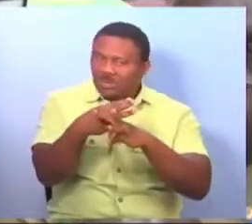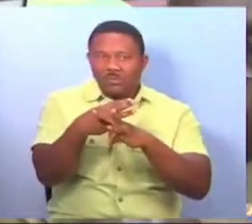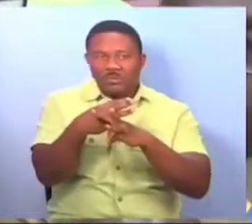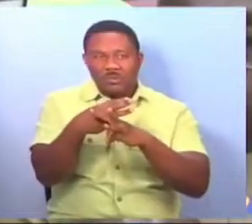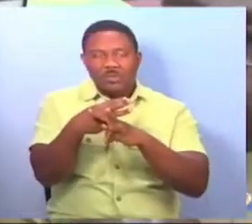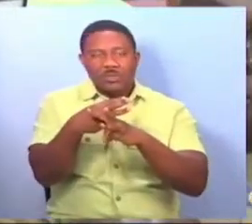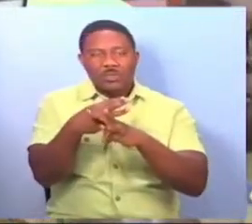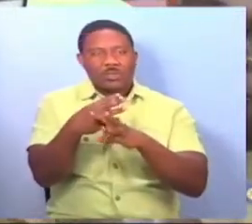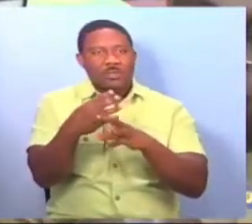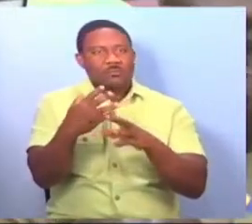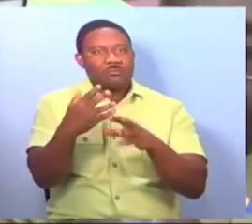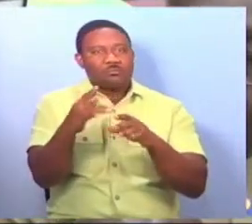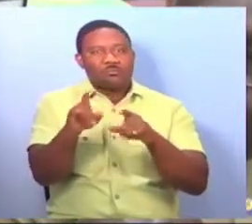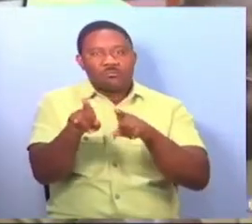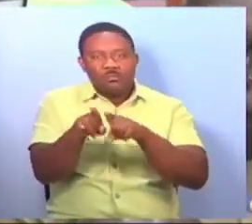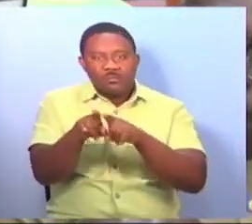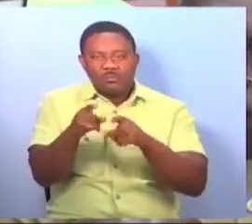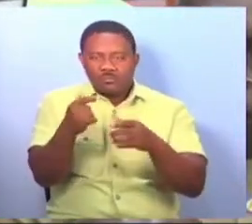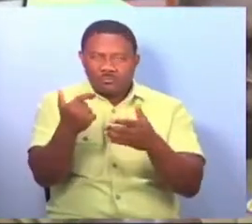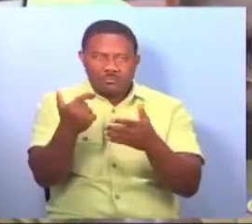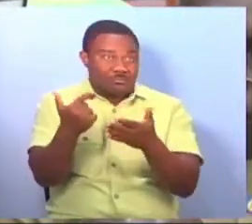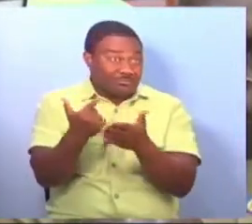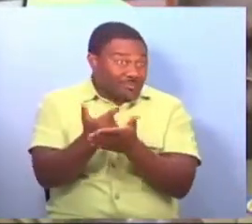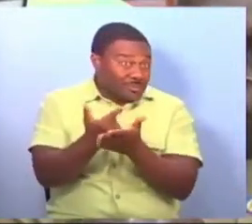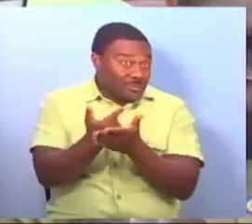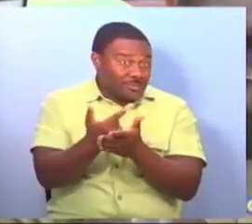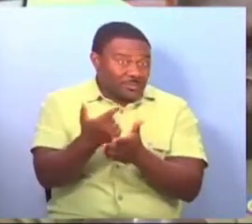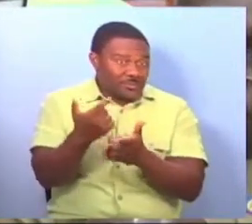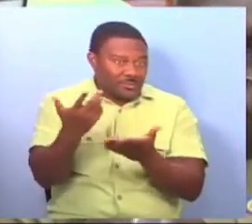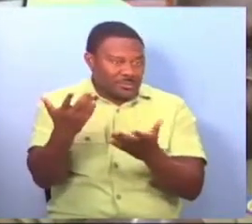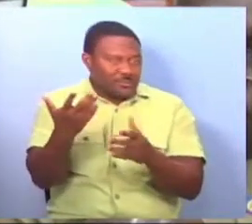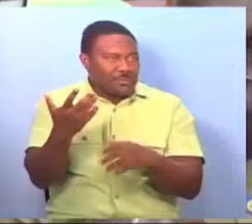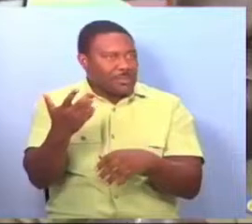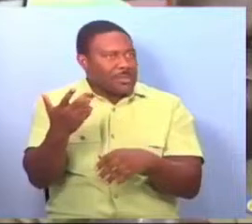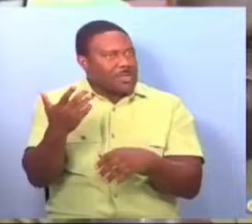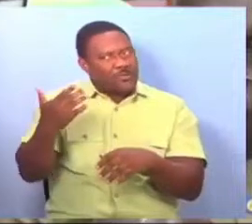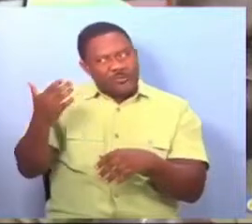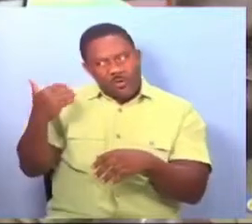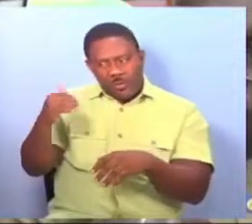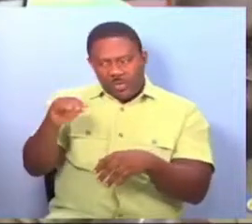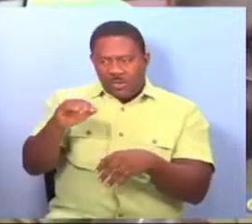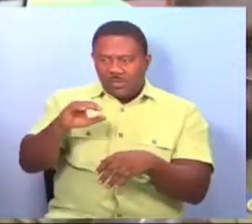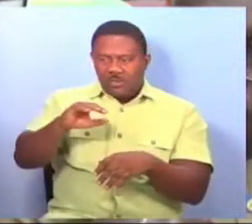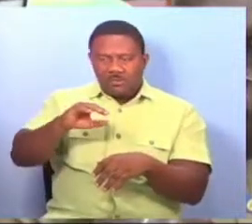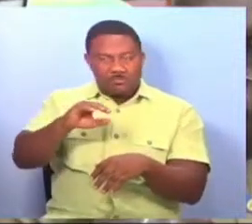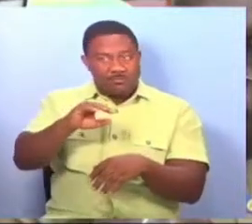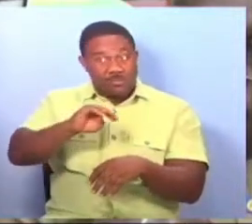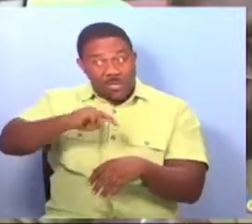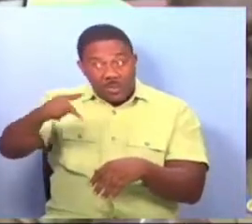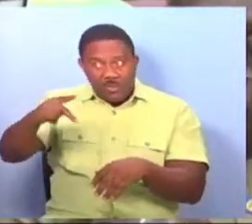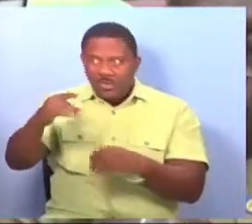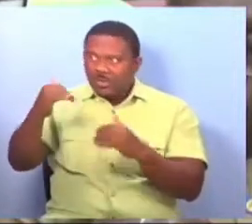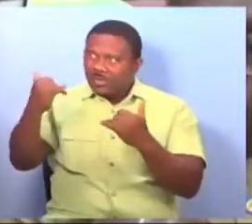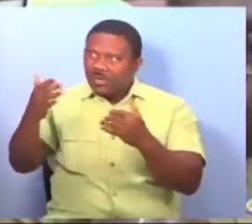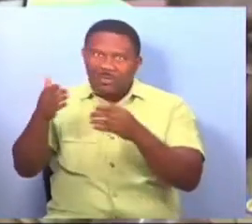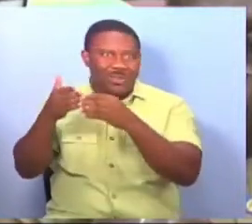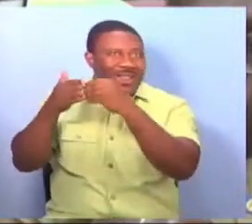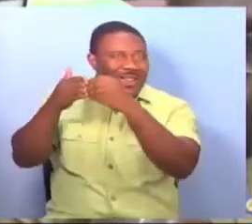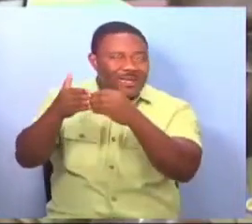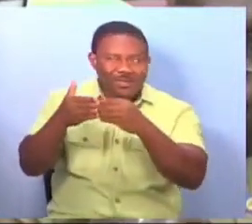As a nation, we must be excited that a respected former member of the House has been given this mandate to lead the